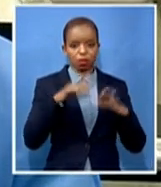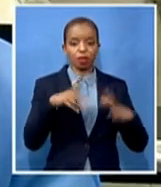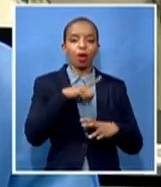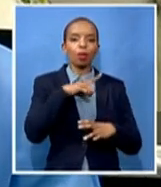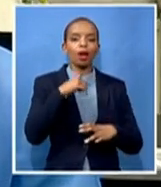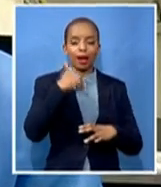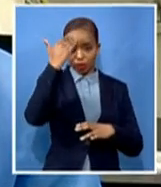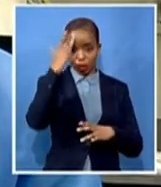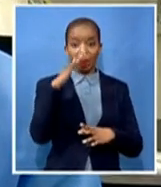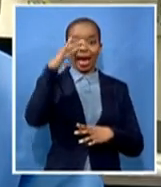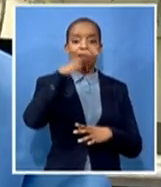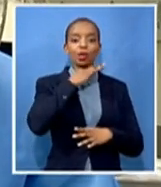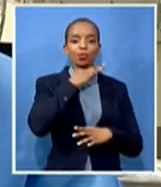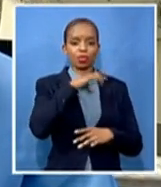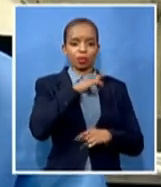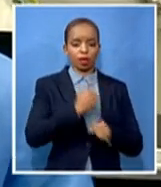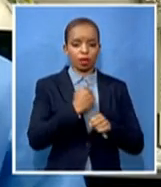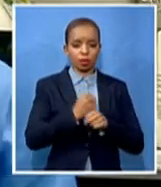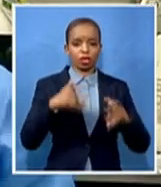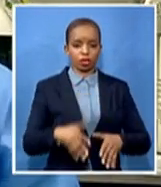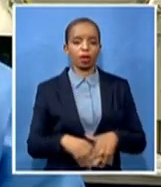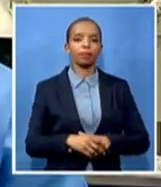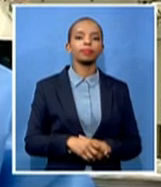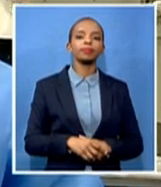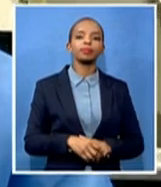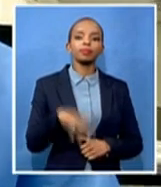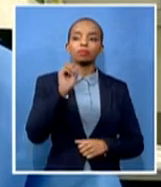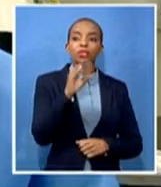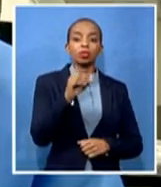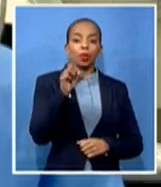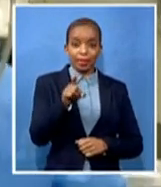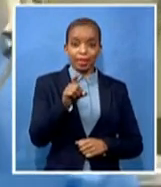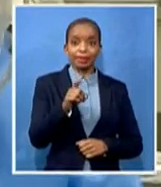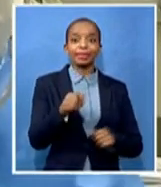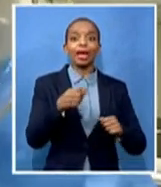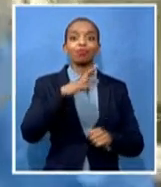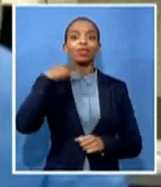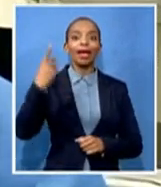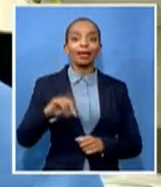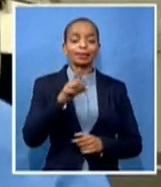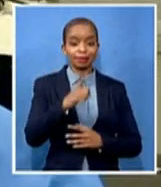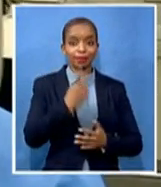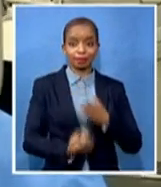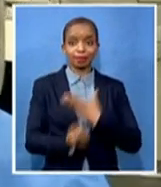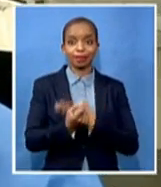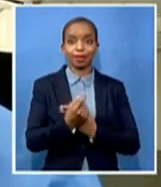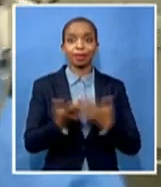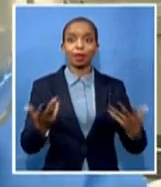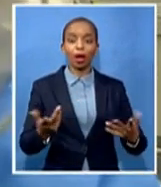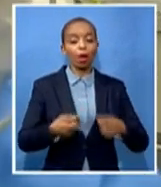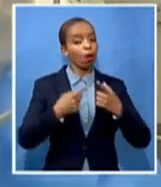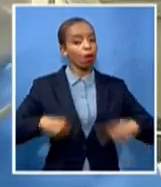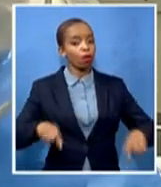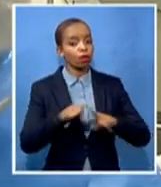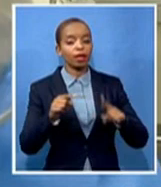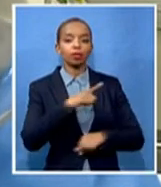So it is a reality for all of us that, you know, that the families that we go home to, that we would be exposing